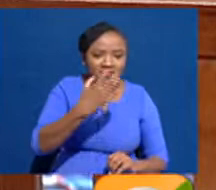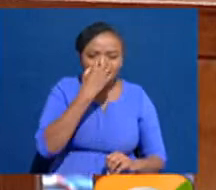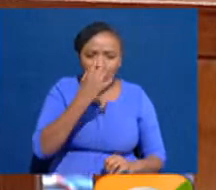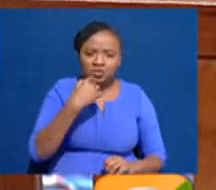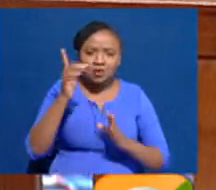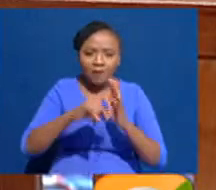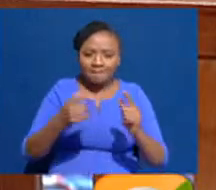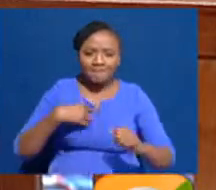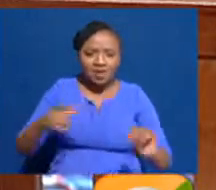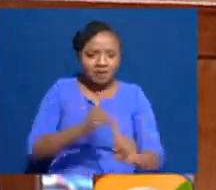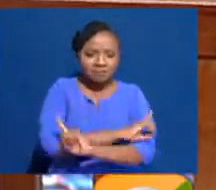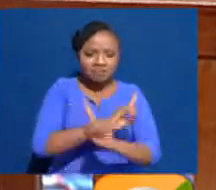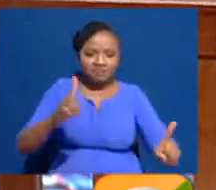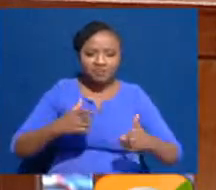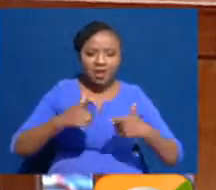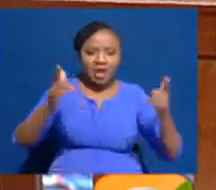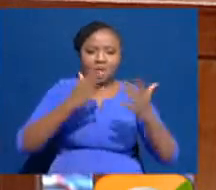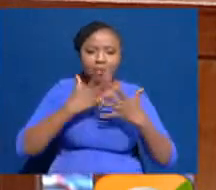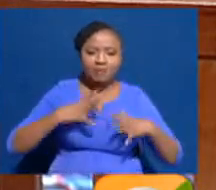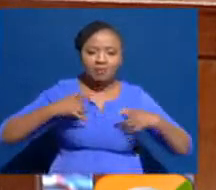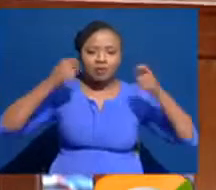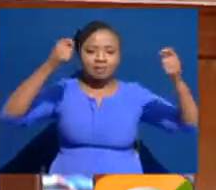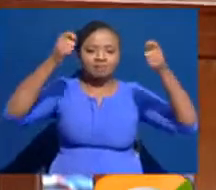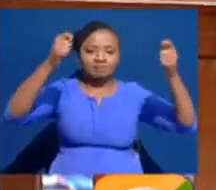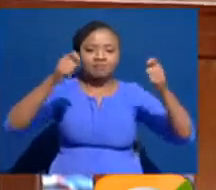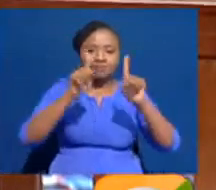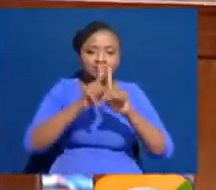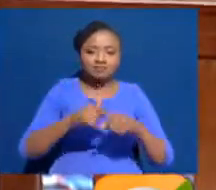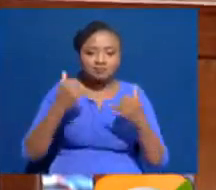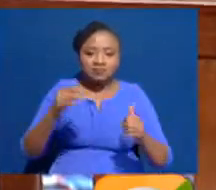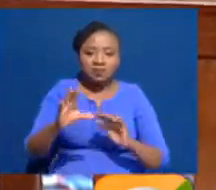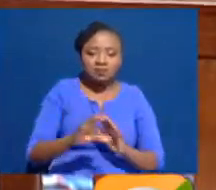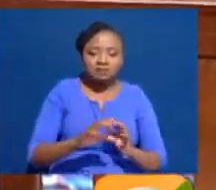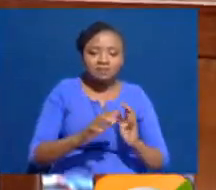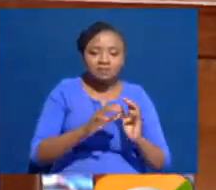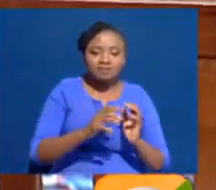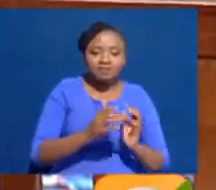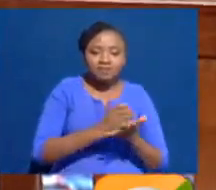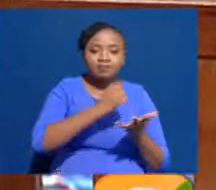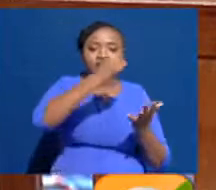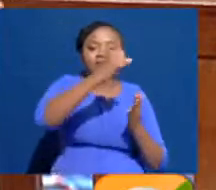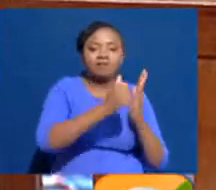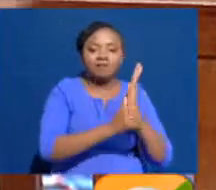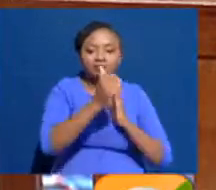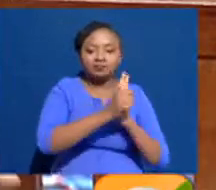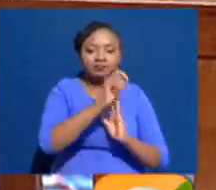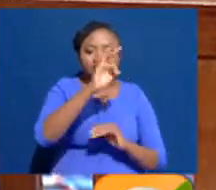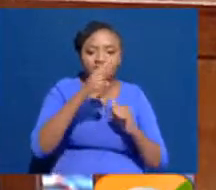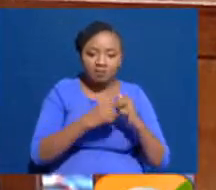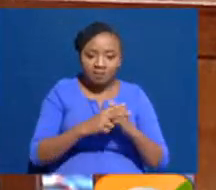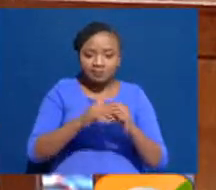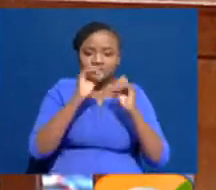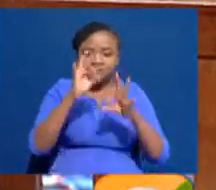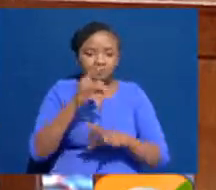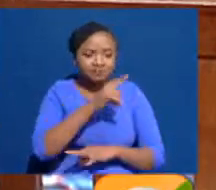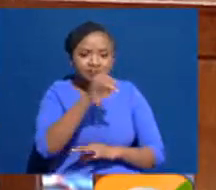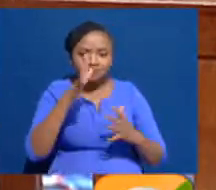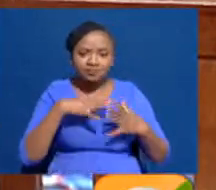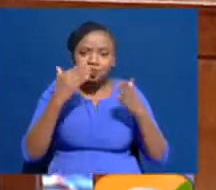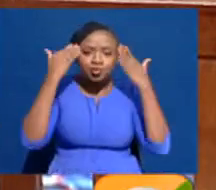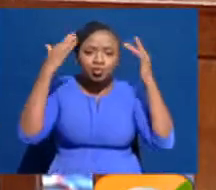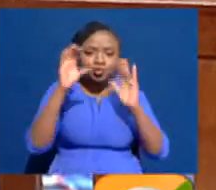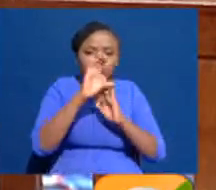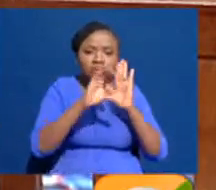to demonstrate. He's now suspending the Constitution, suspending Article 37. If these people don't know the